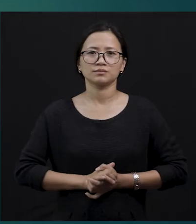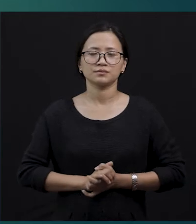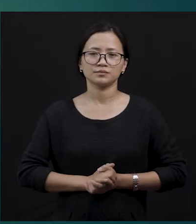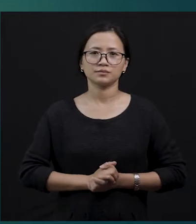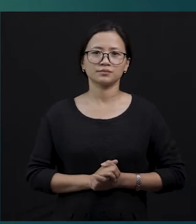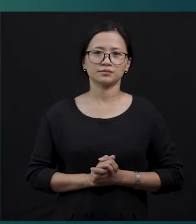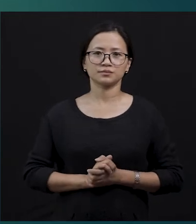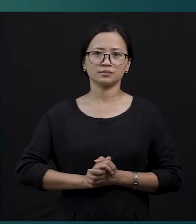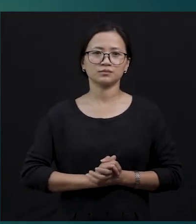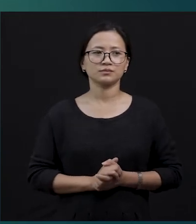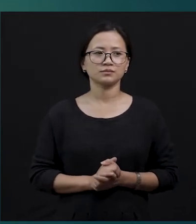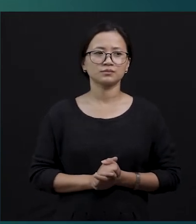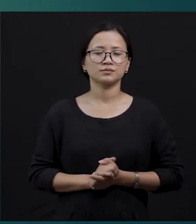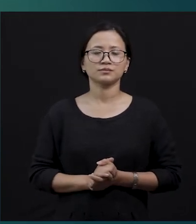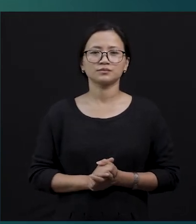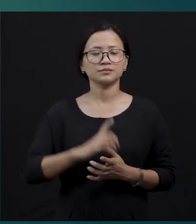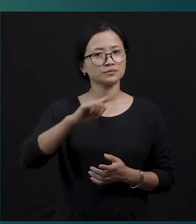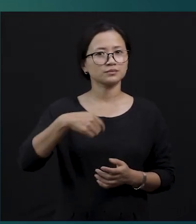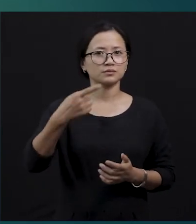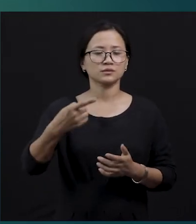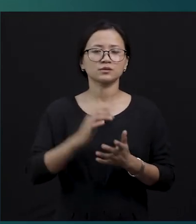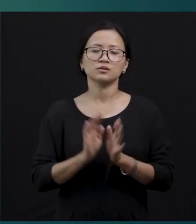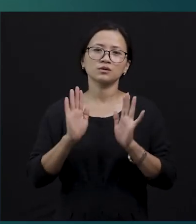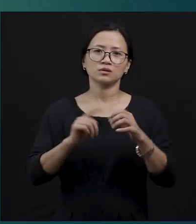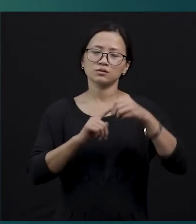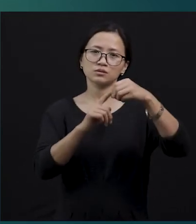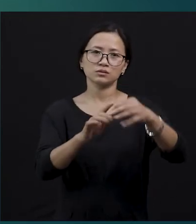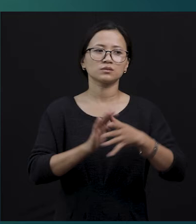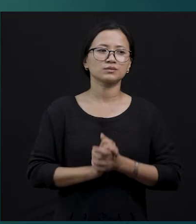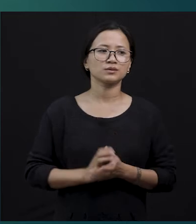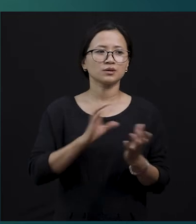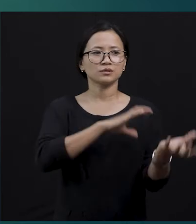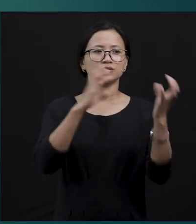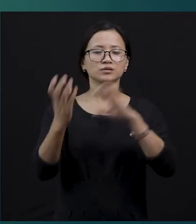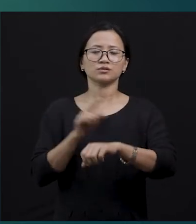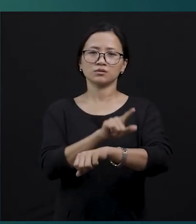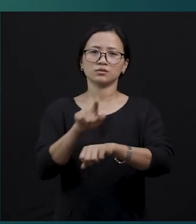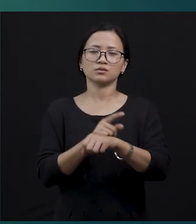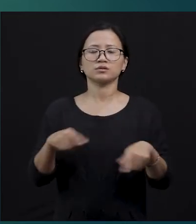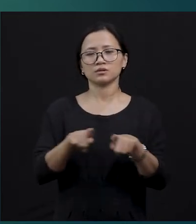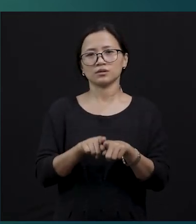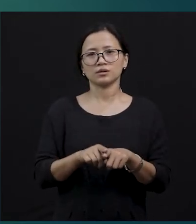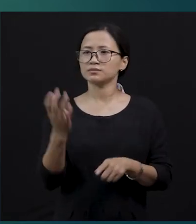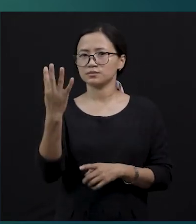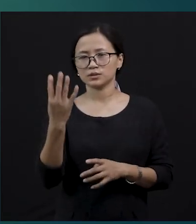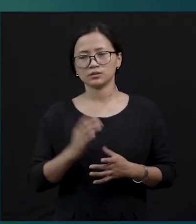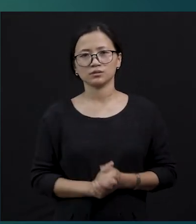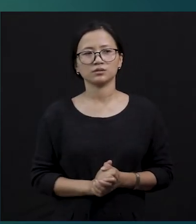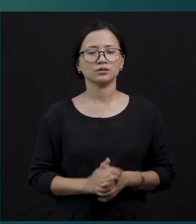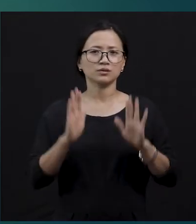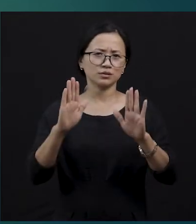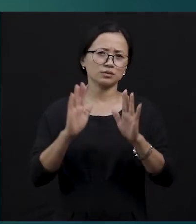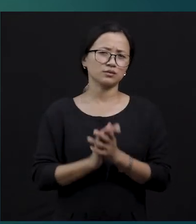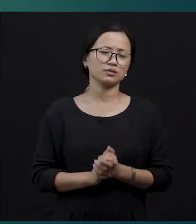2,880 minutes. Right. So, the next question we have, change into hours and minutes. Now, you